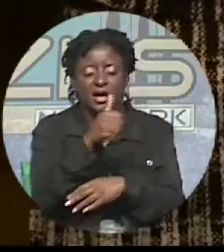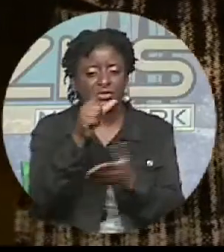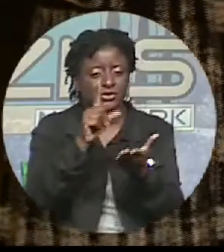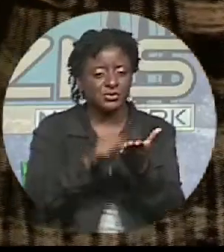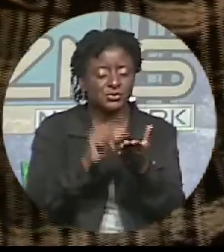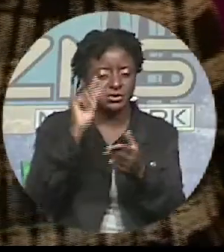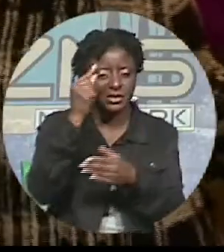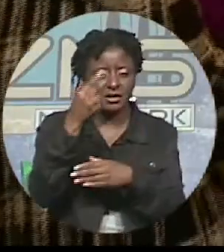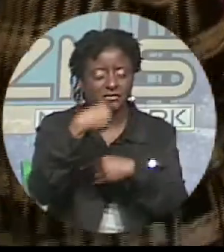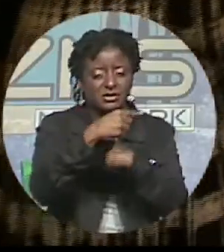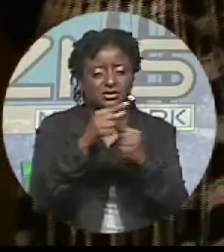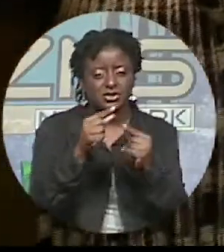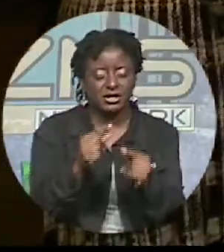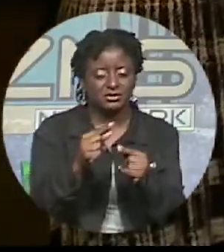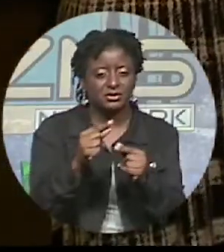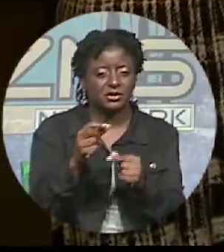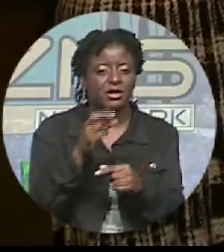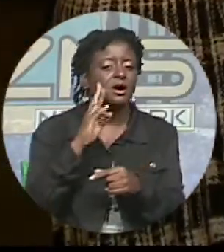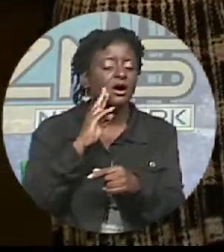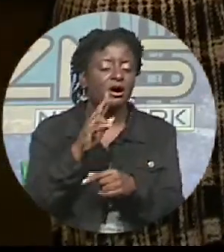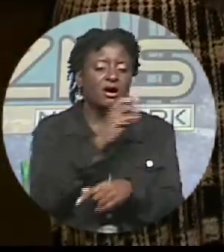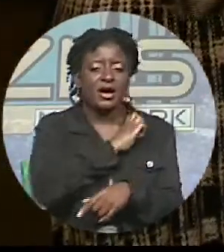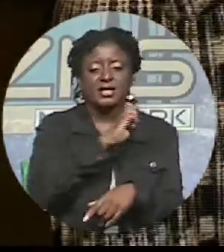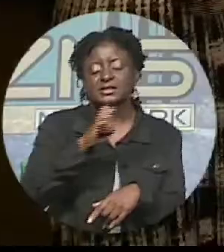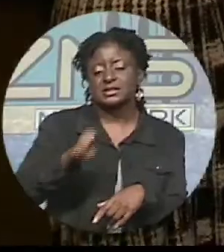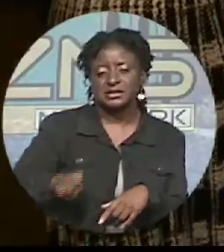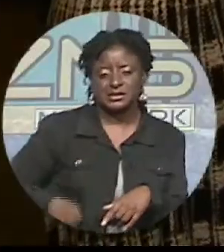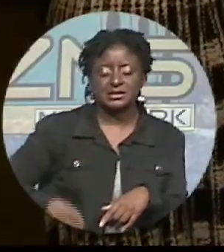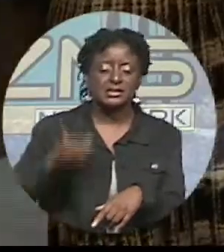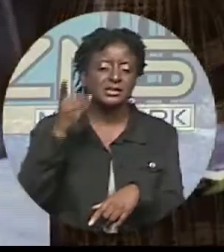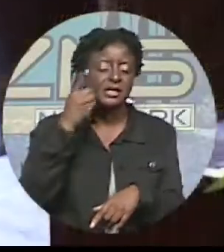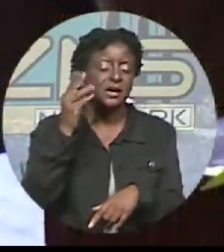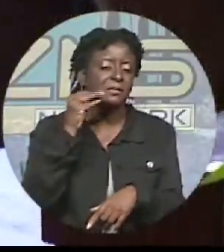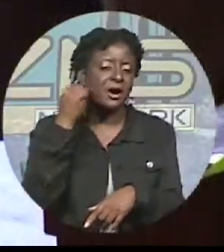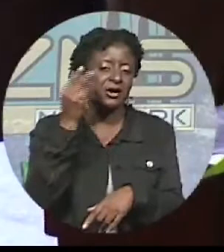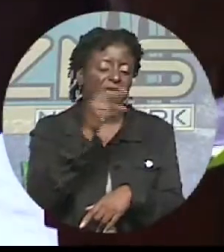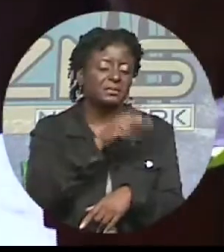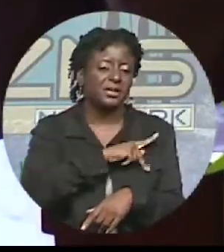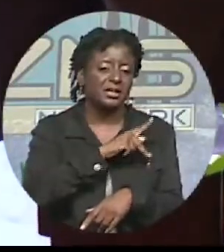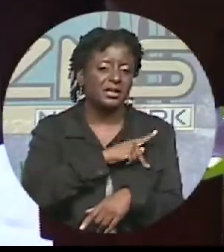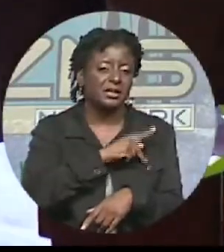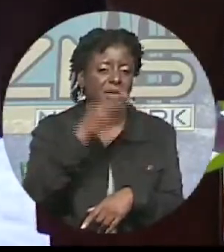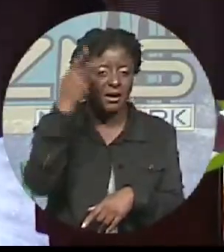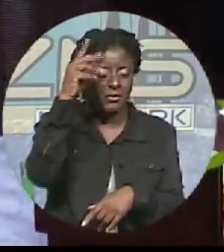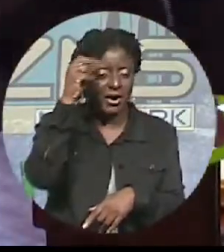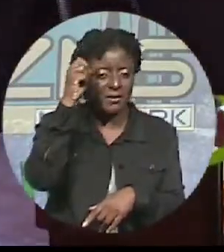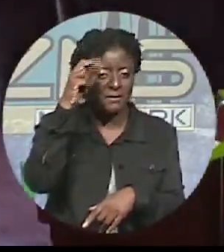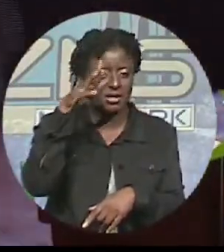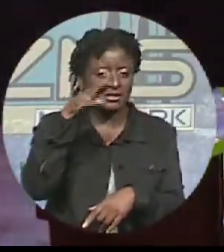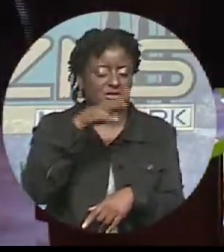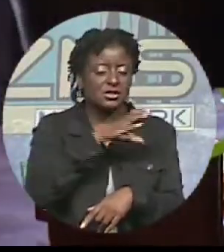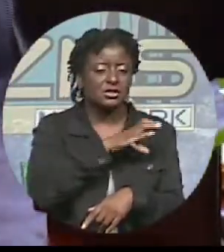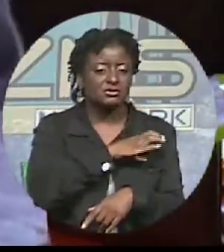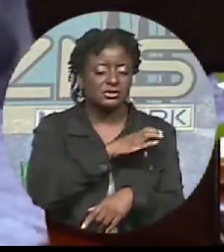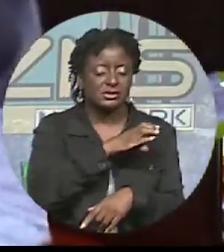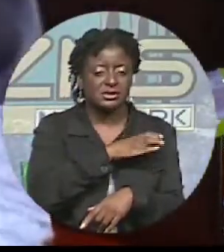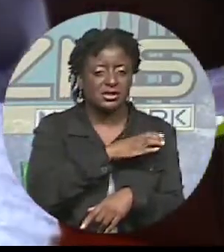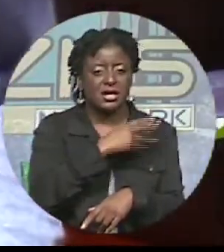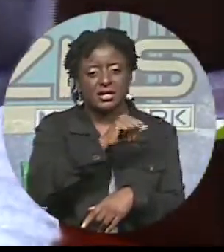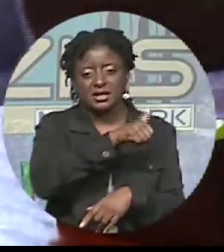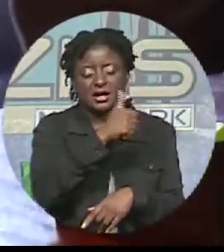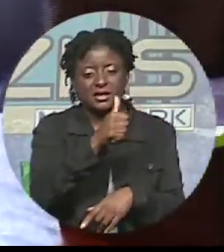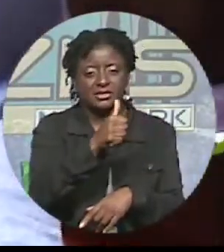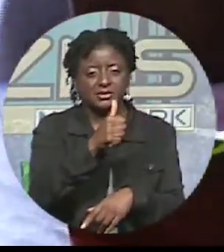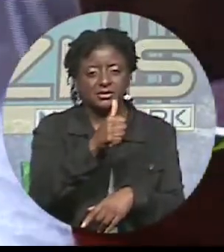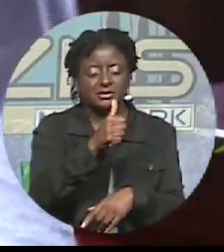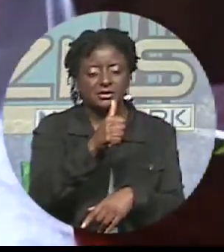Governor General, Her Excellency Dame Marguerite Pinling, Prime Minister the Right Honourable Perry Christie, and a slew of parliamentarians were among those paying